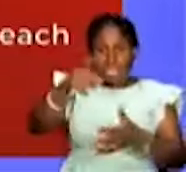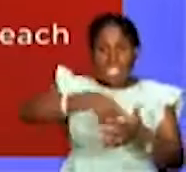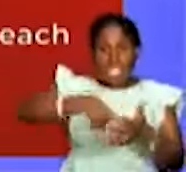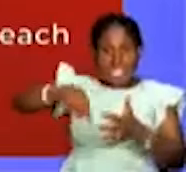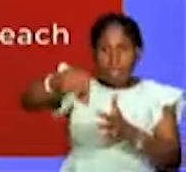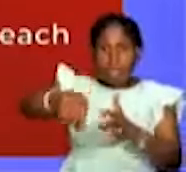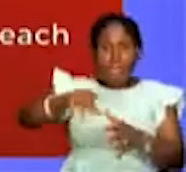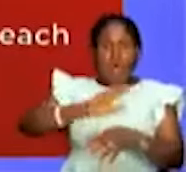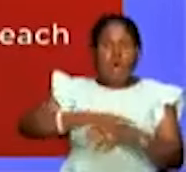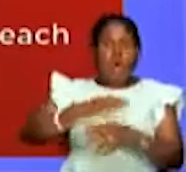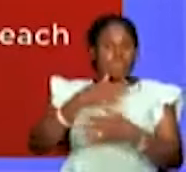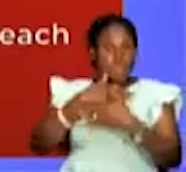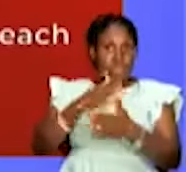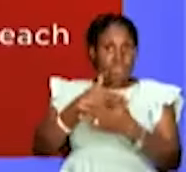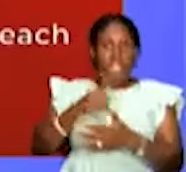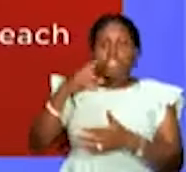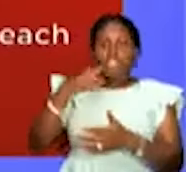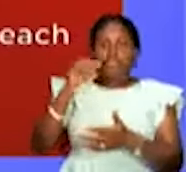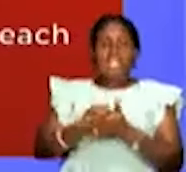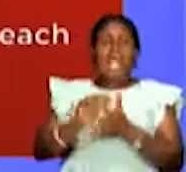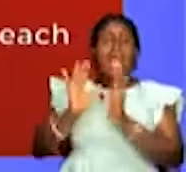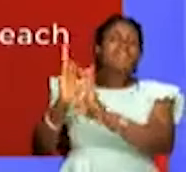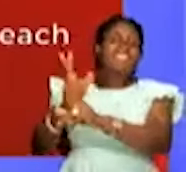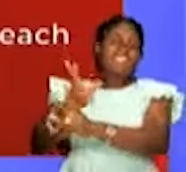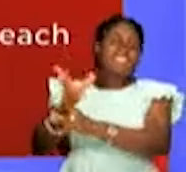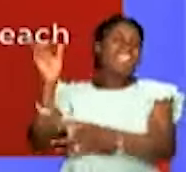until Monday? He said, you are hypocrites.